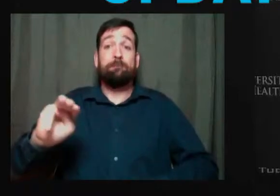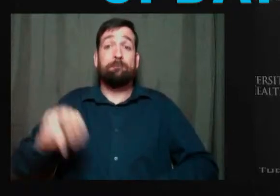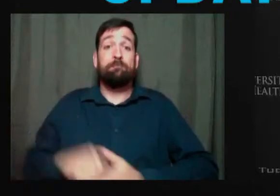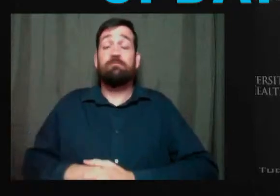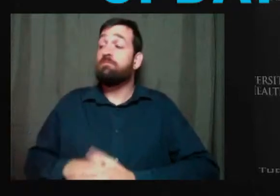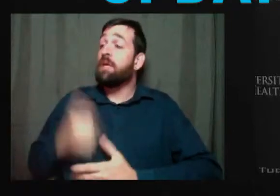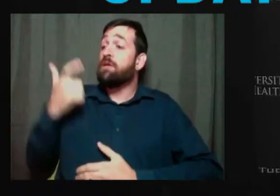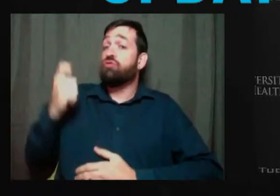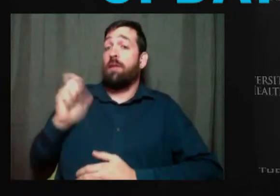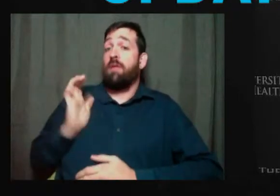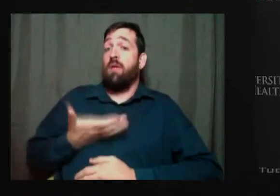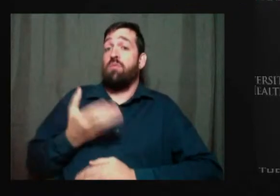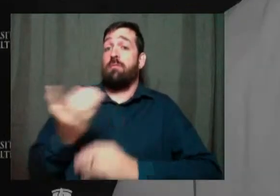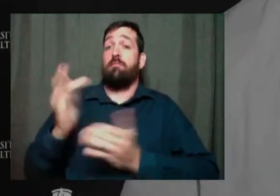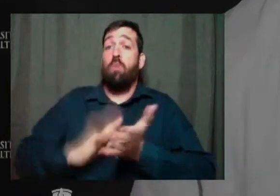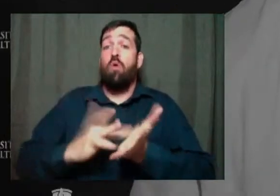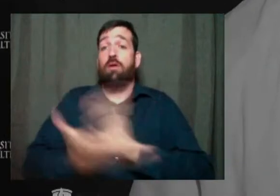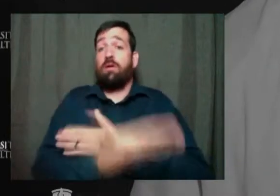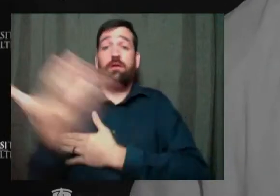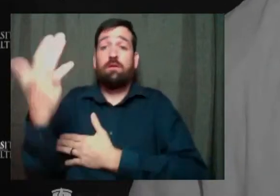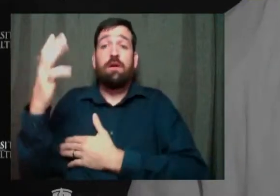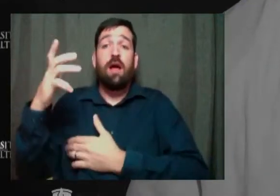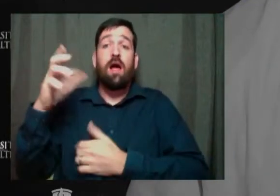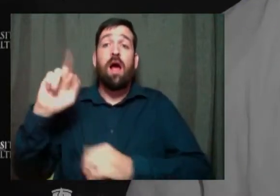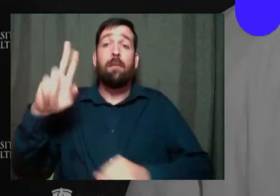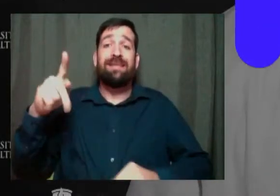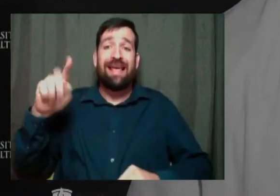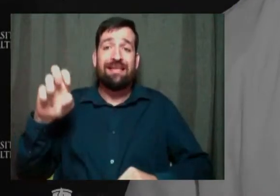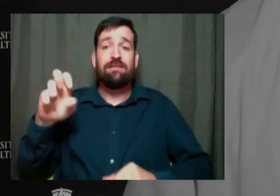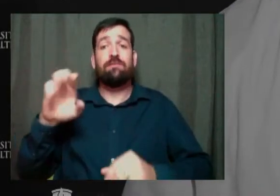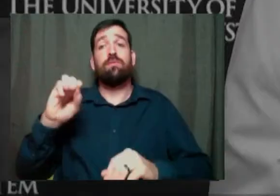Subscribe to our morning medical update and open mics